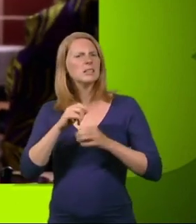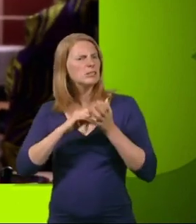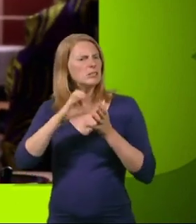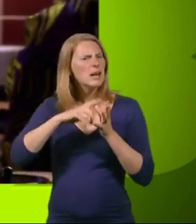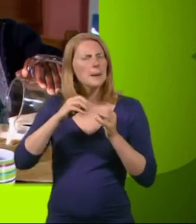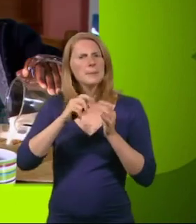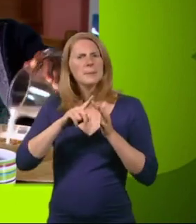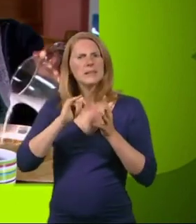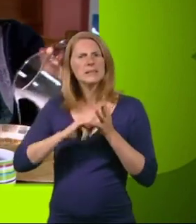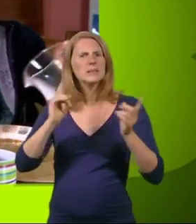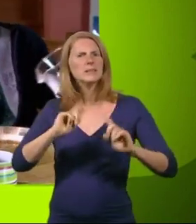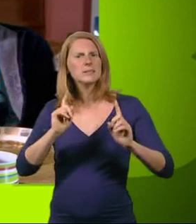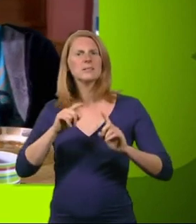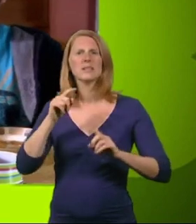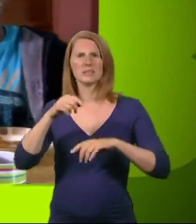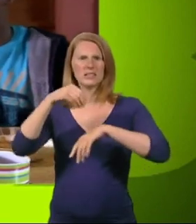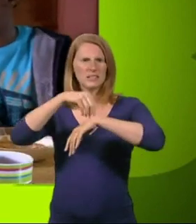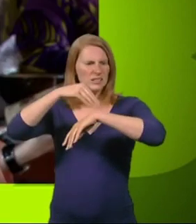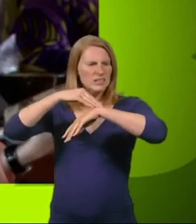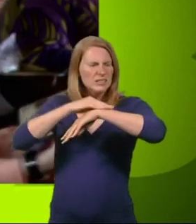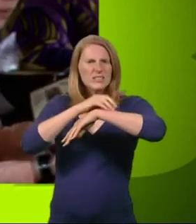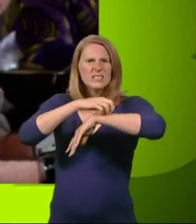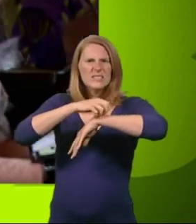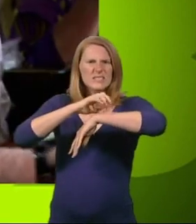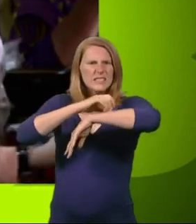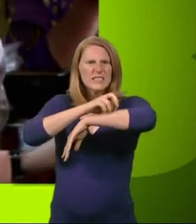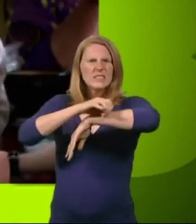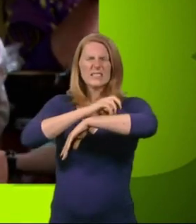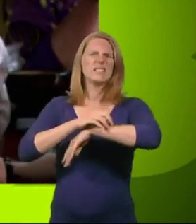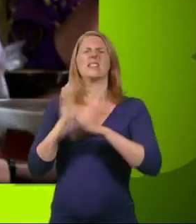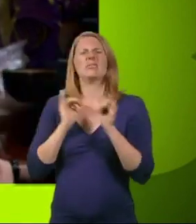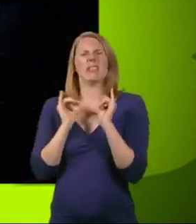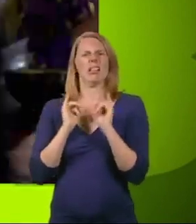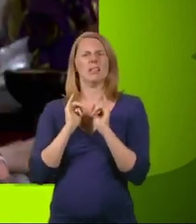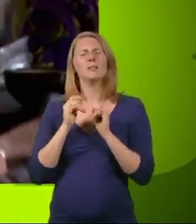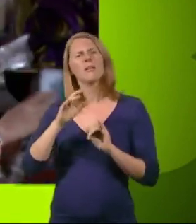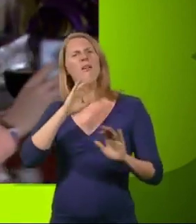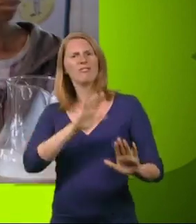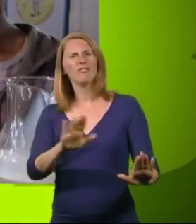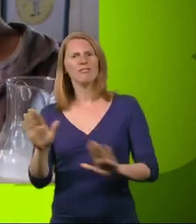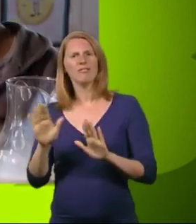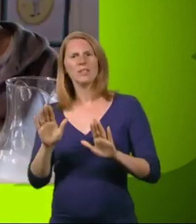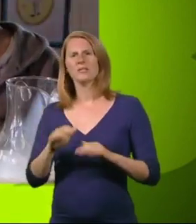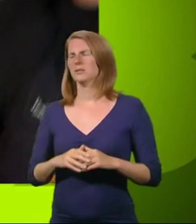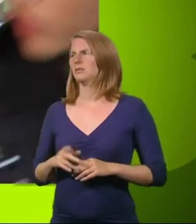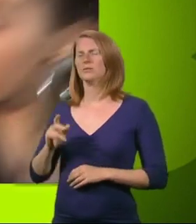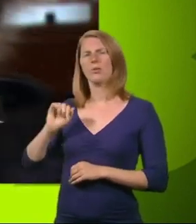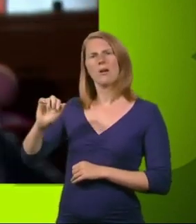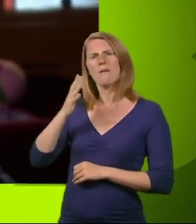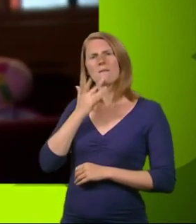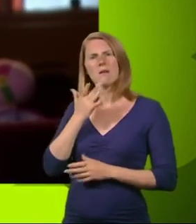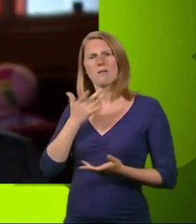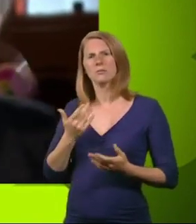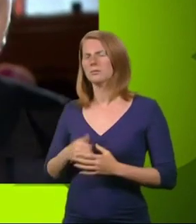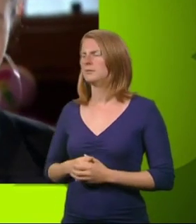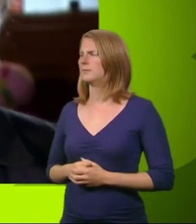under your skin. Ugh, that's disgusting. Ugh. Oh, hey, that's enough of that. Yeah, I mean, it's not their